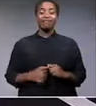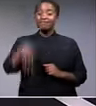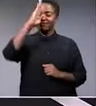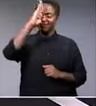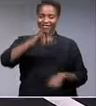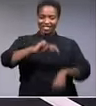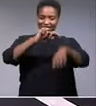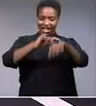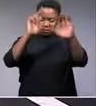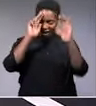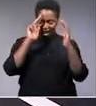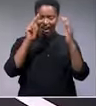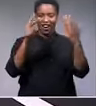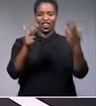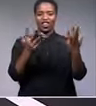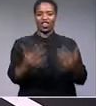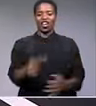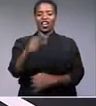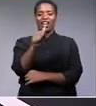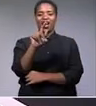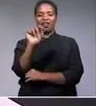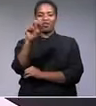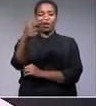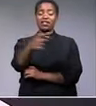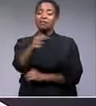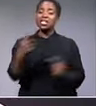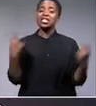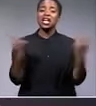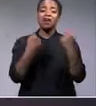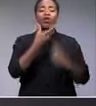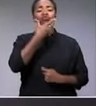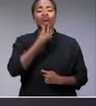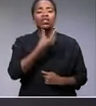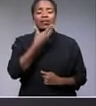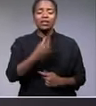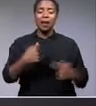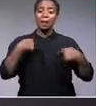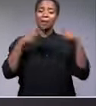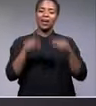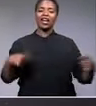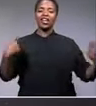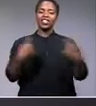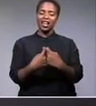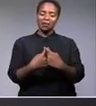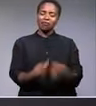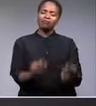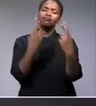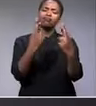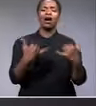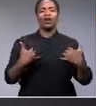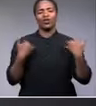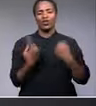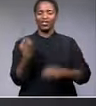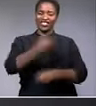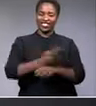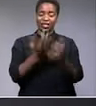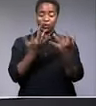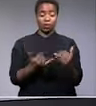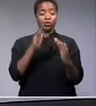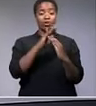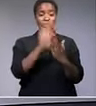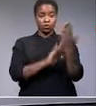A very good evening to you. It's 8 o'clock. I'm Gareth Edwards. For all of those celebrating Christmas today, from me and the entire team, we hope you've had a wonderful Christmas day. These